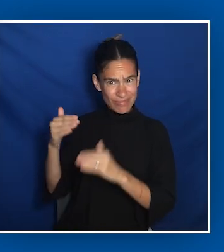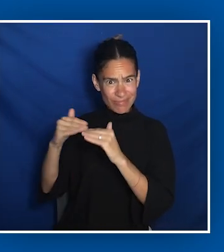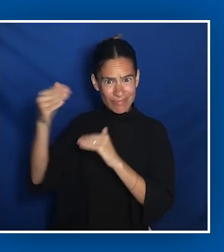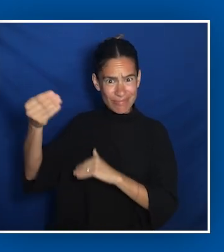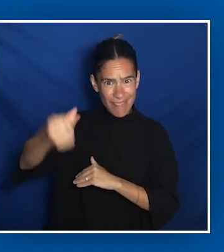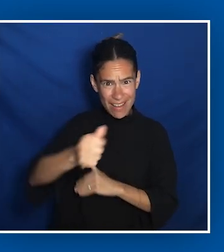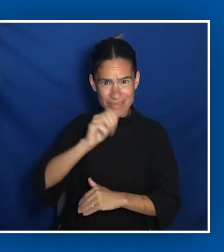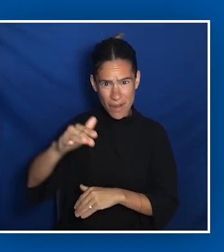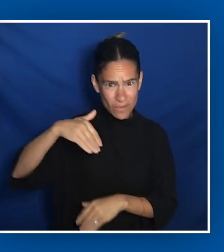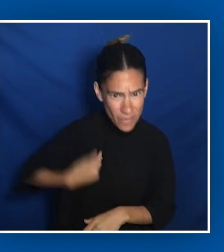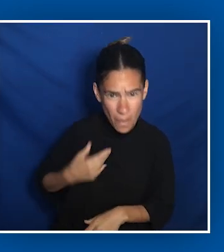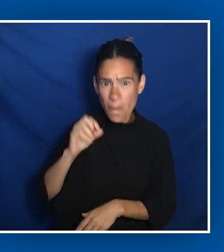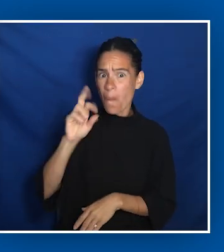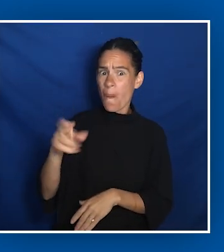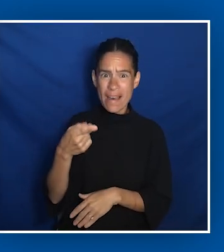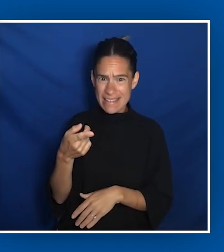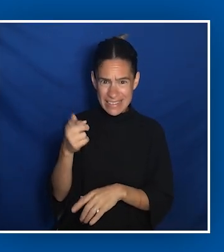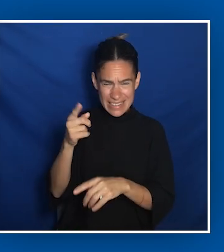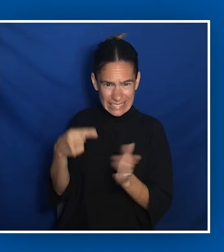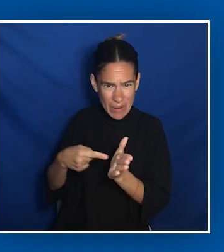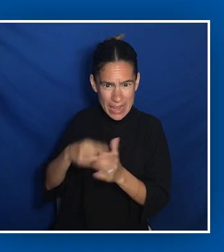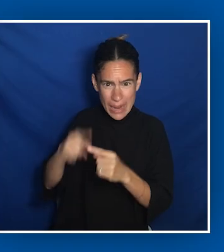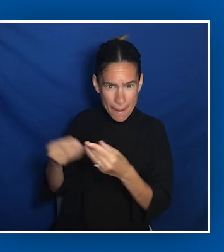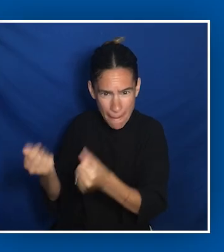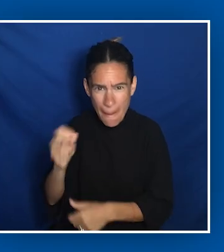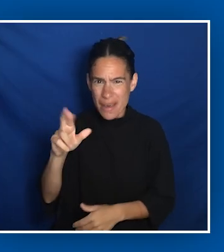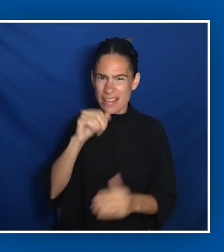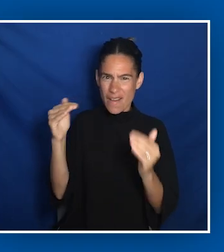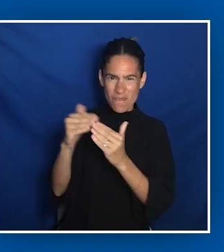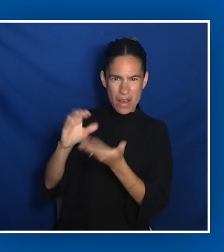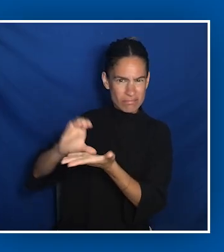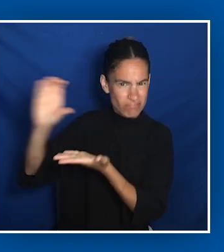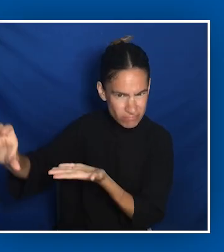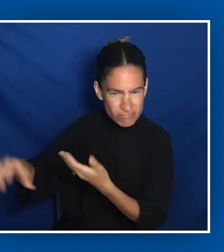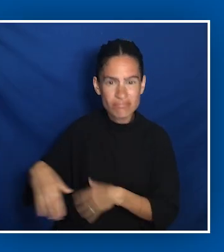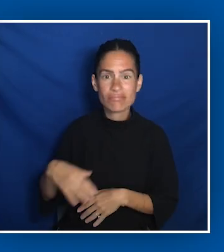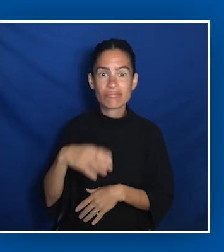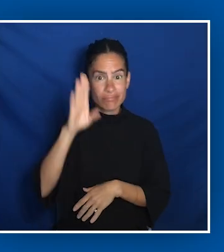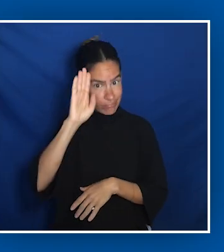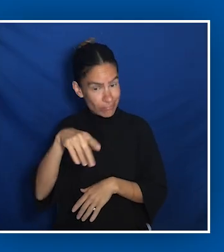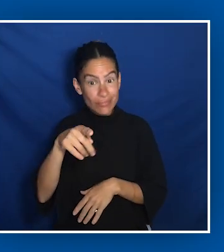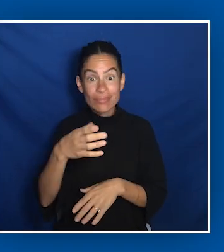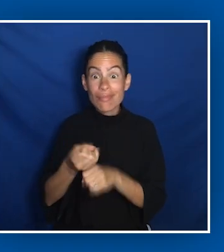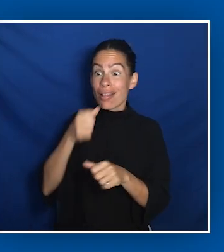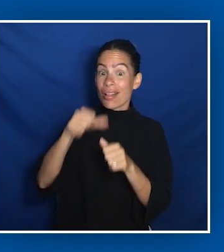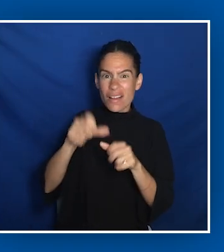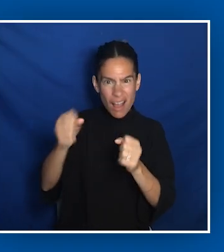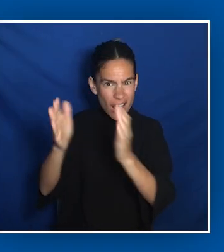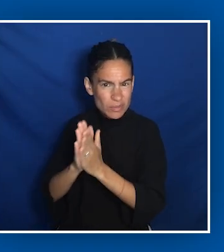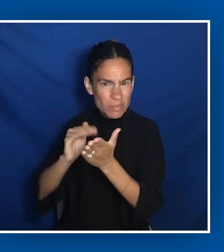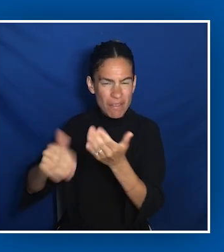was not your fault, you can't afford to pay it, or it would be unfair to repay it. You can ask for a waiver anytime